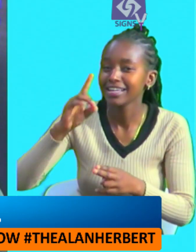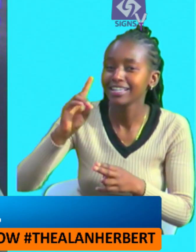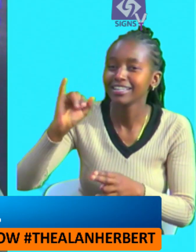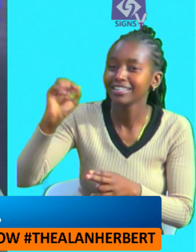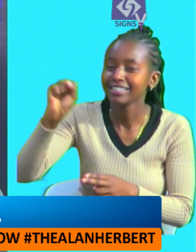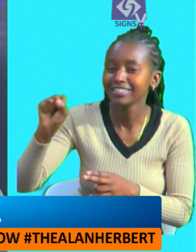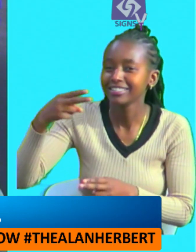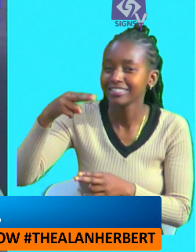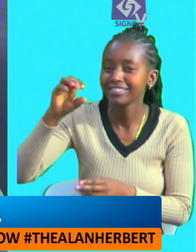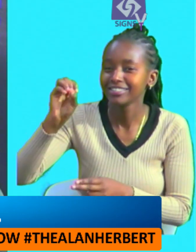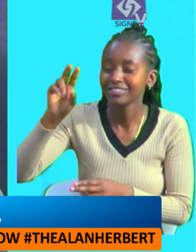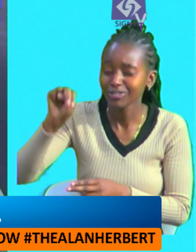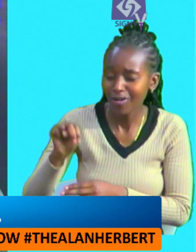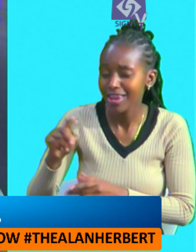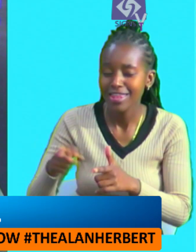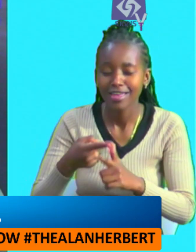and pasta.